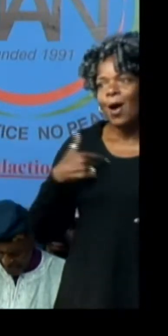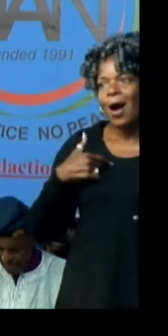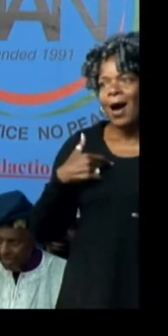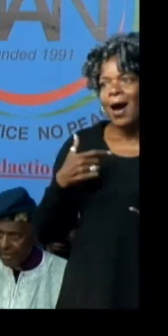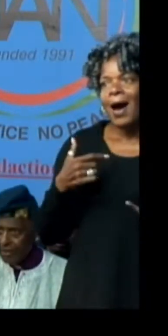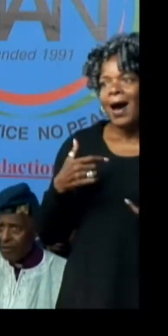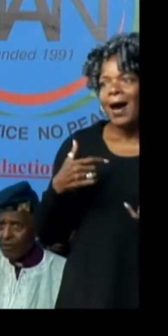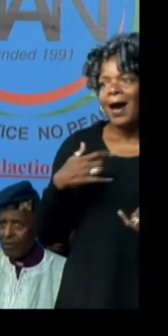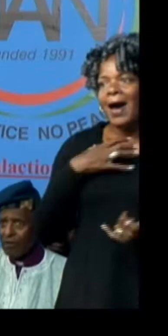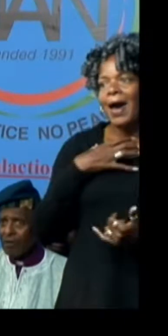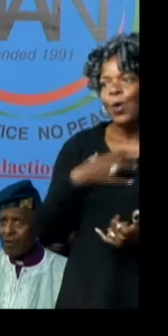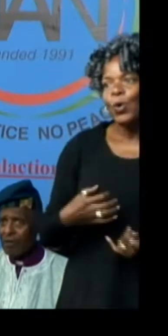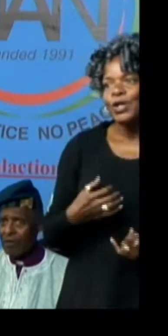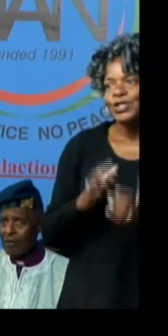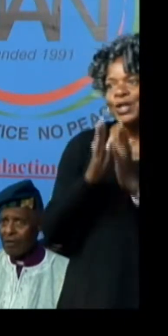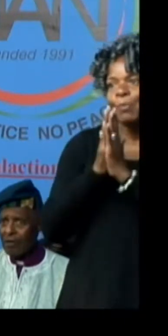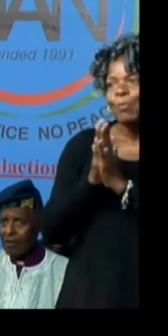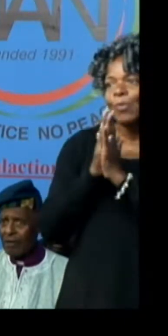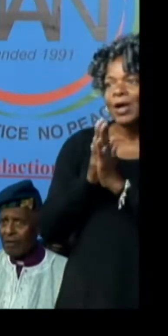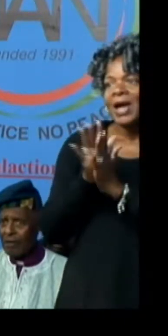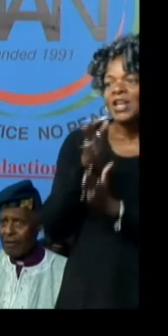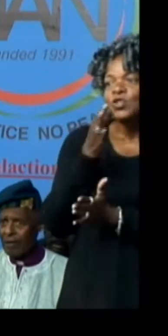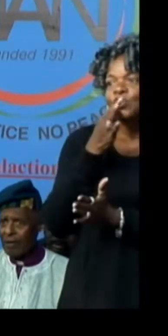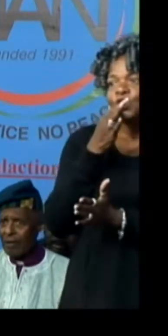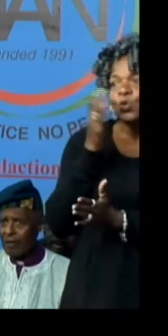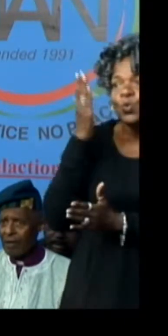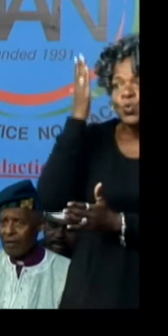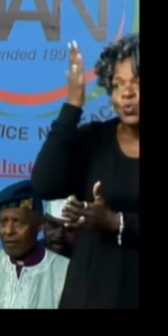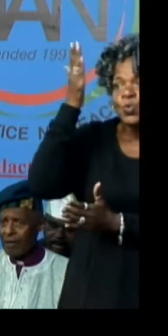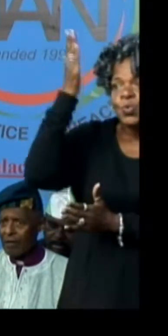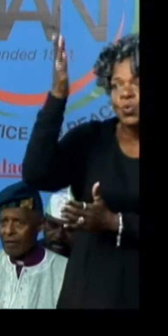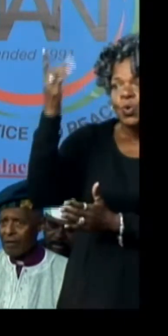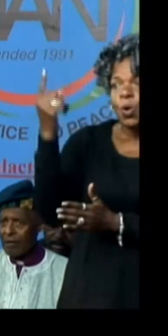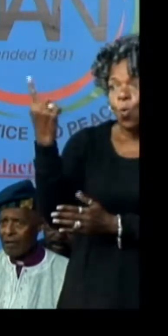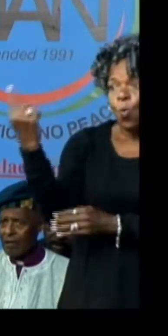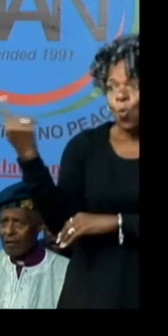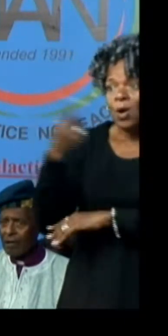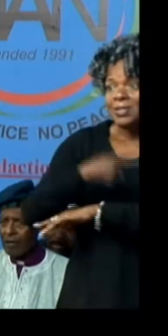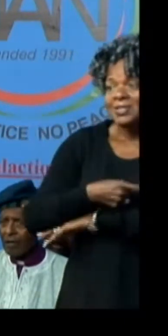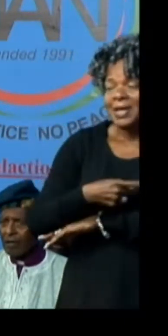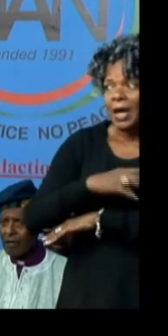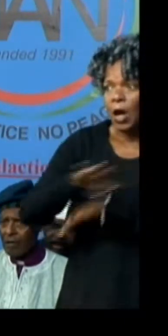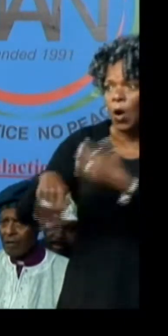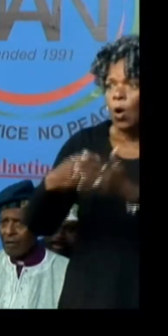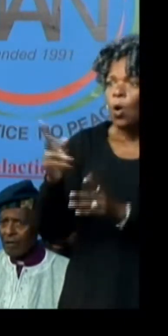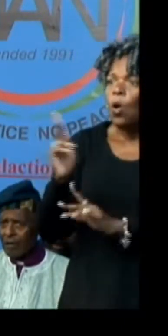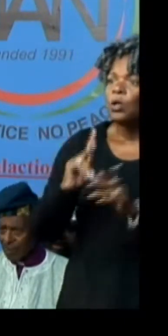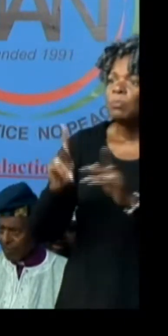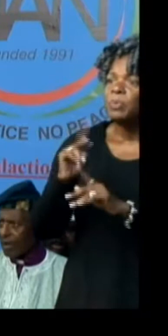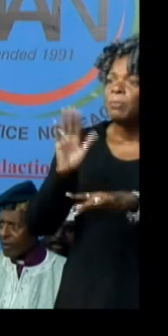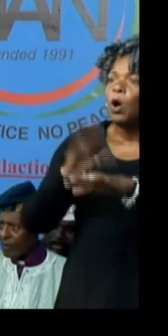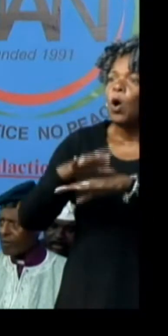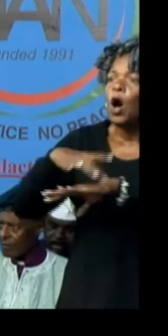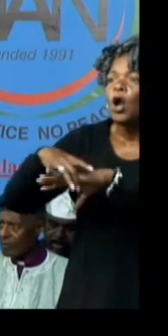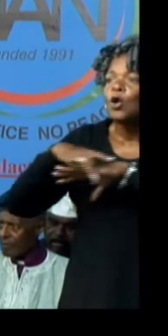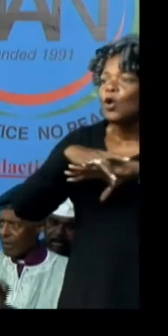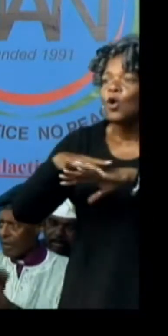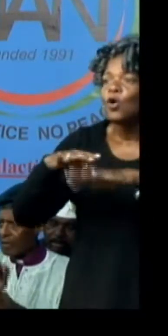may I wish, that one day everybody on this earth will have a justice.